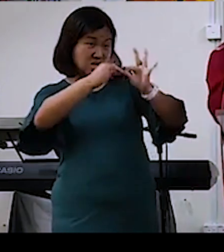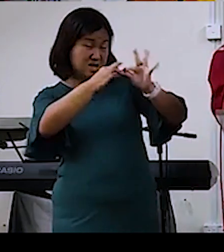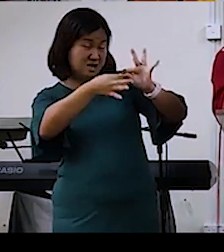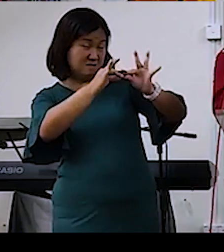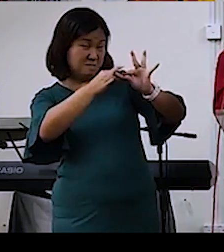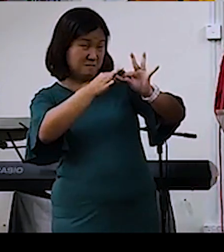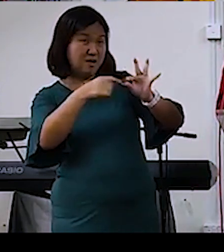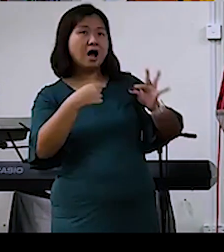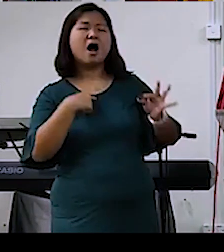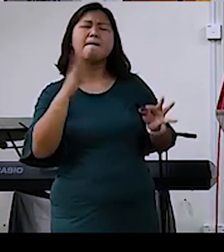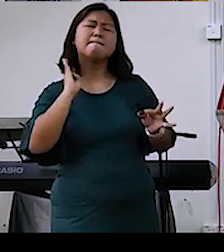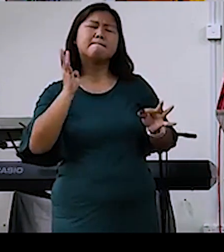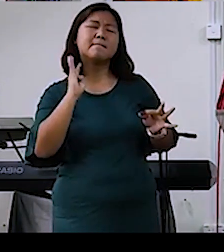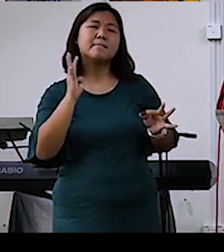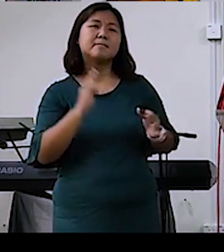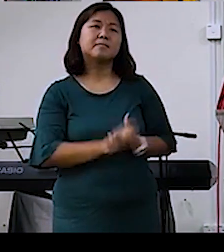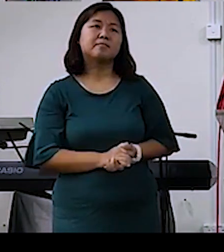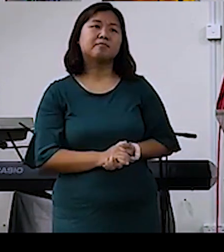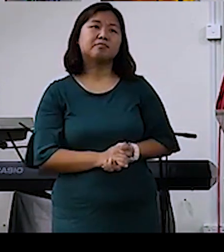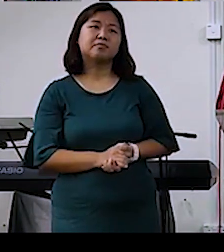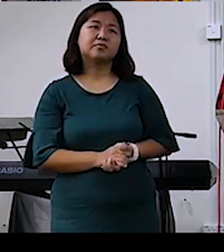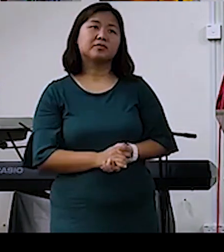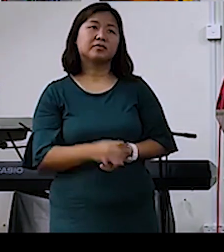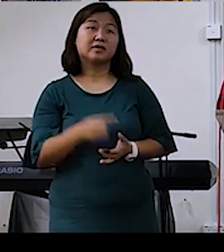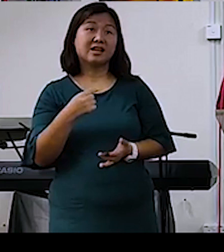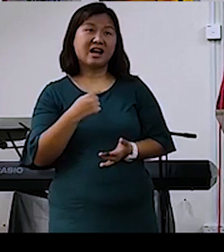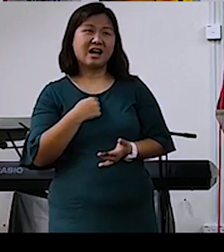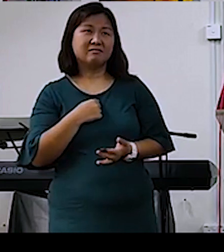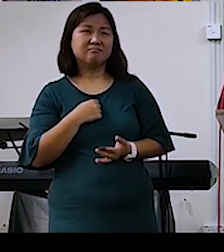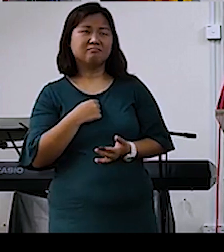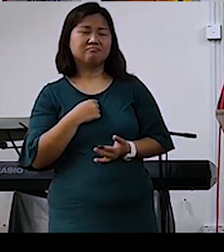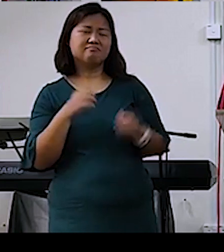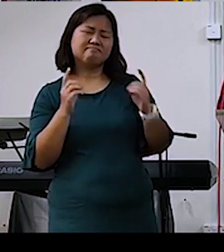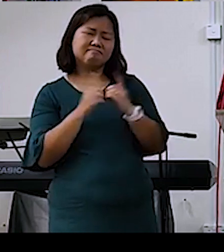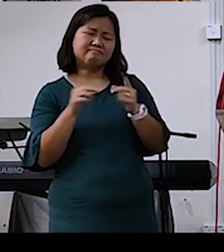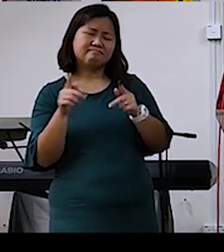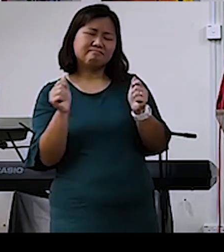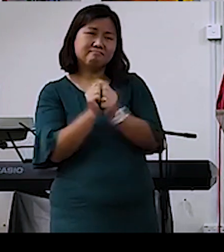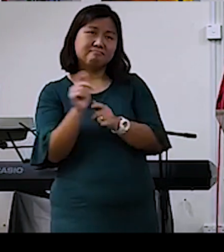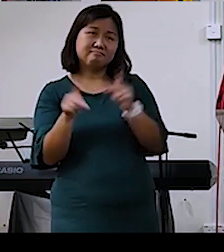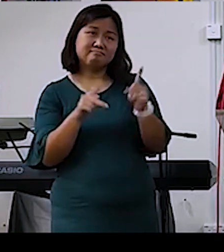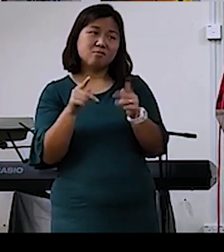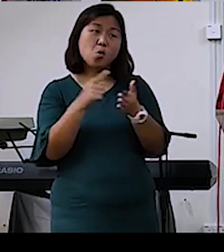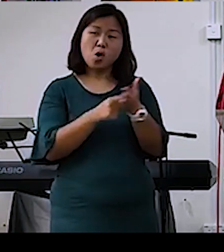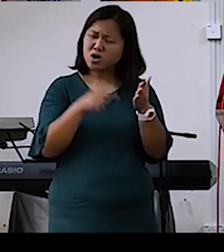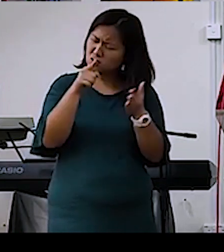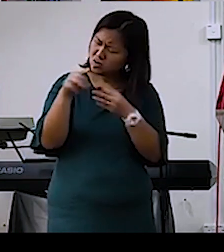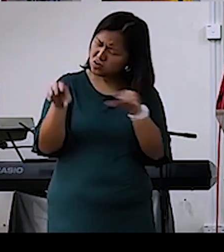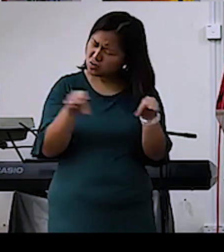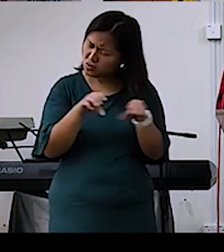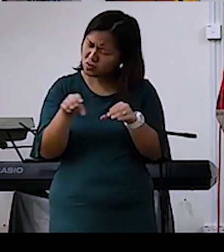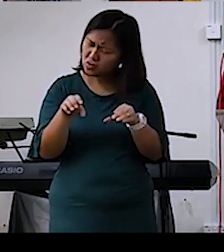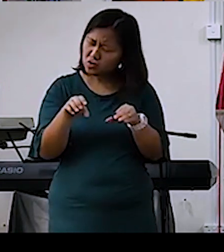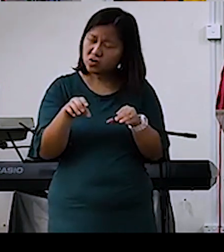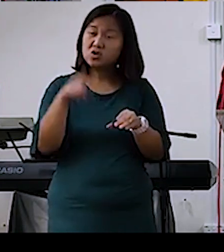Elena, I preach, I take time to be with Dr. Kayla, whatever that you do in ministry, remember,